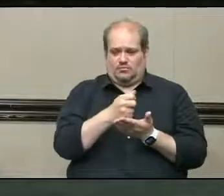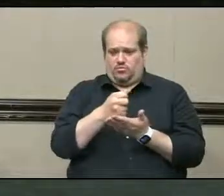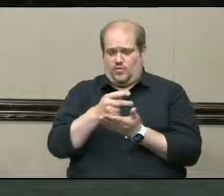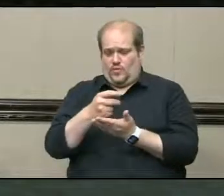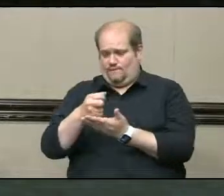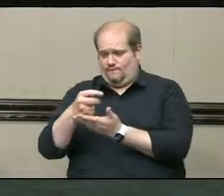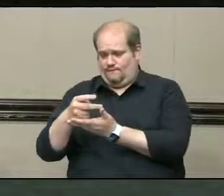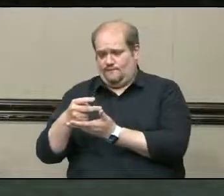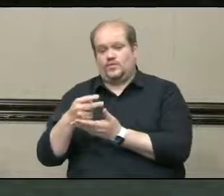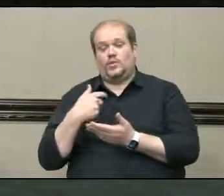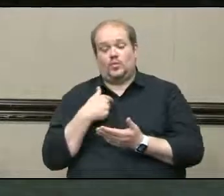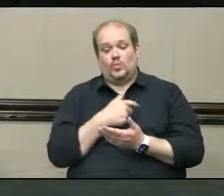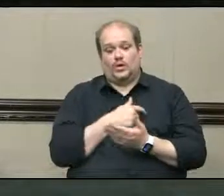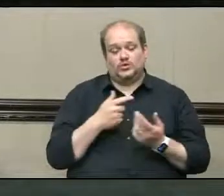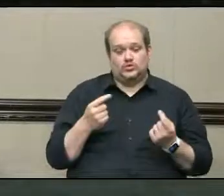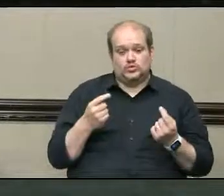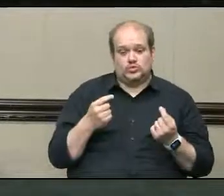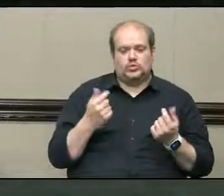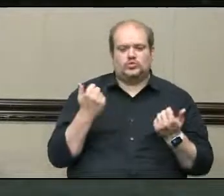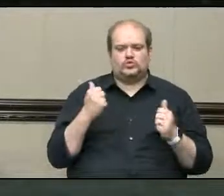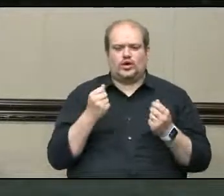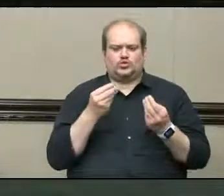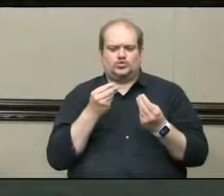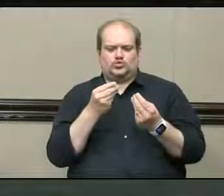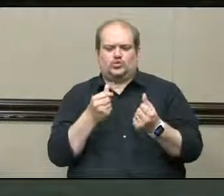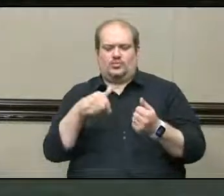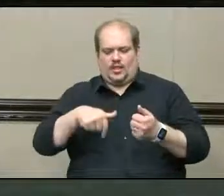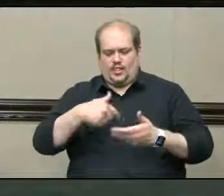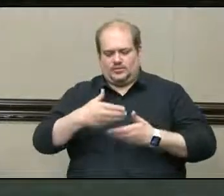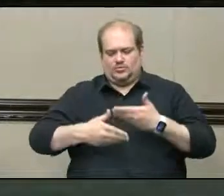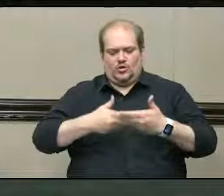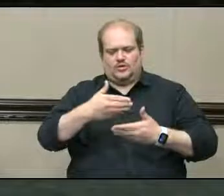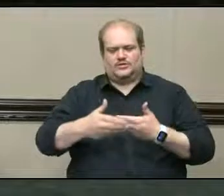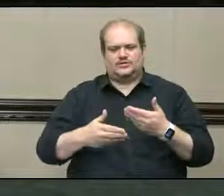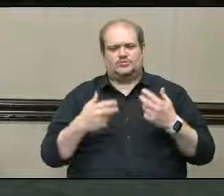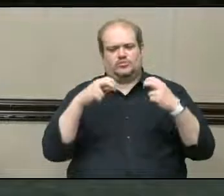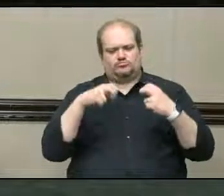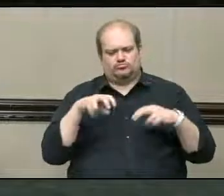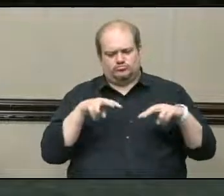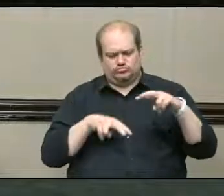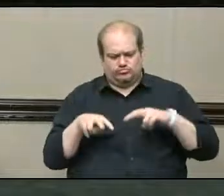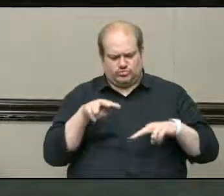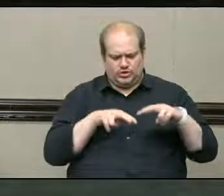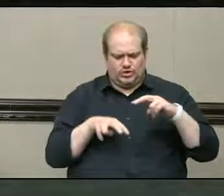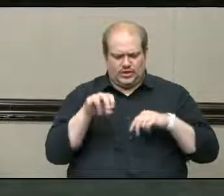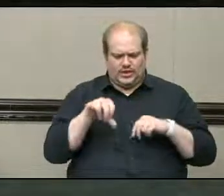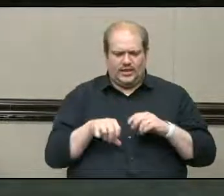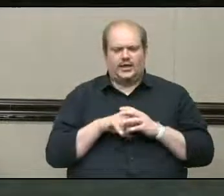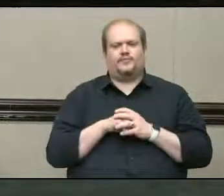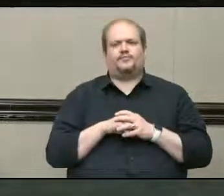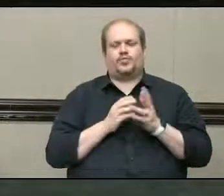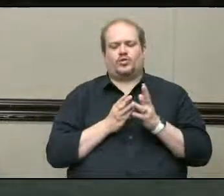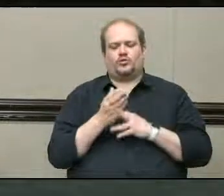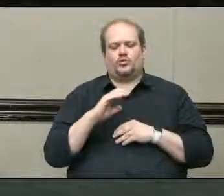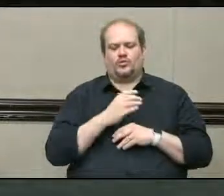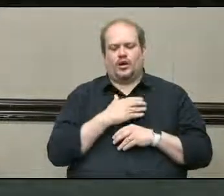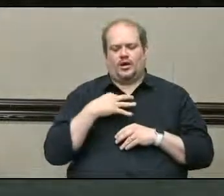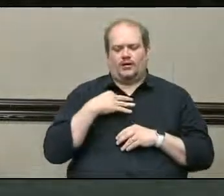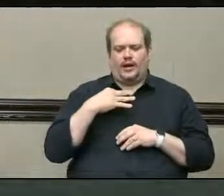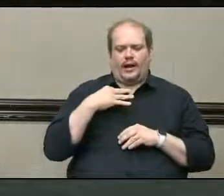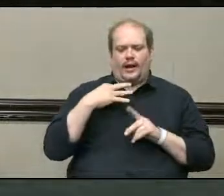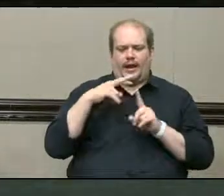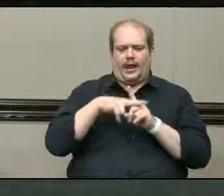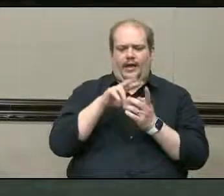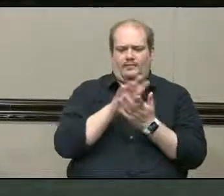for that. So what we do is when we was trying to streamline this process, we sat down and looked at that through our applications and